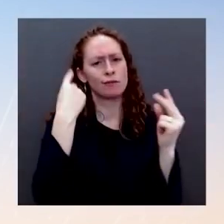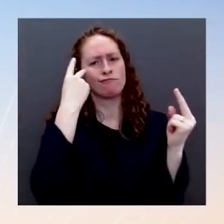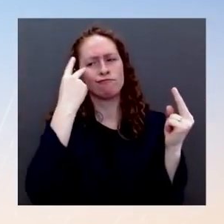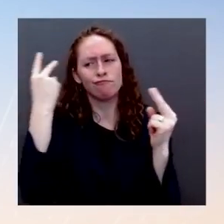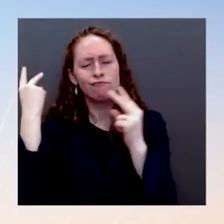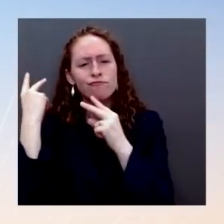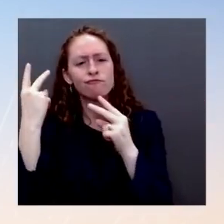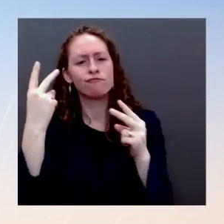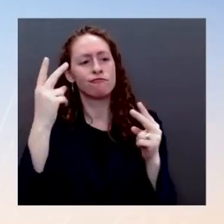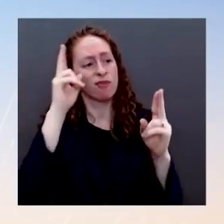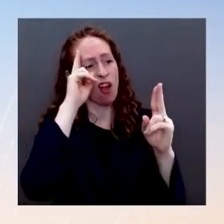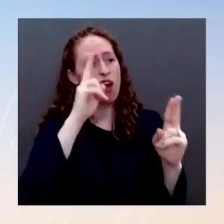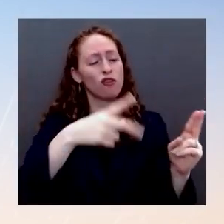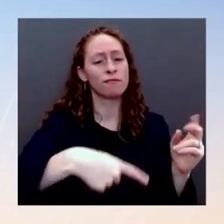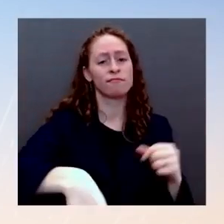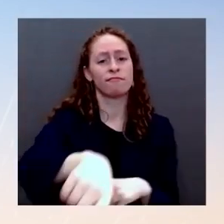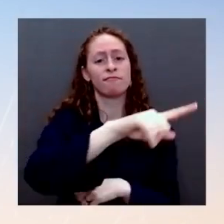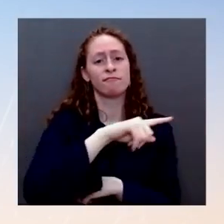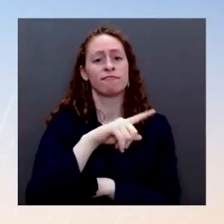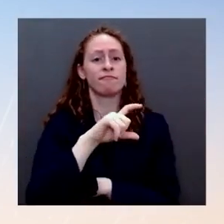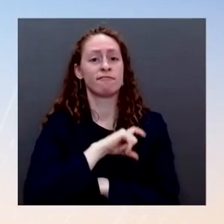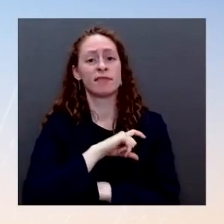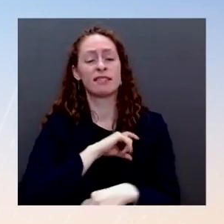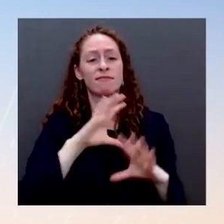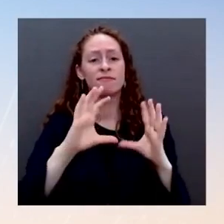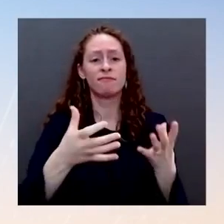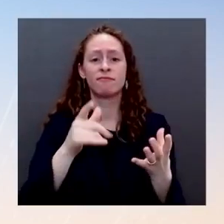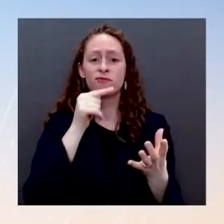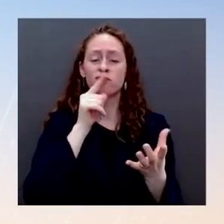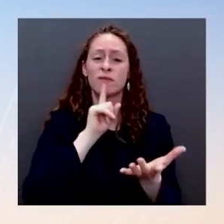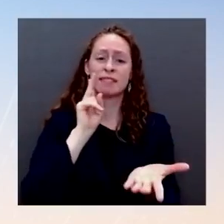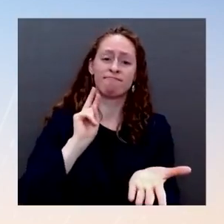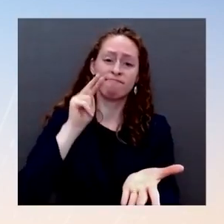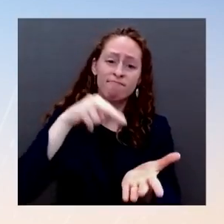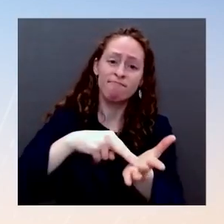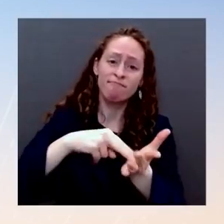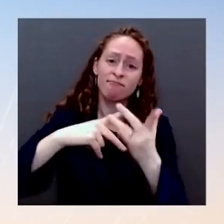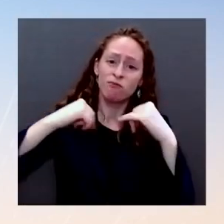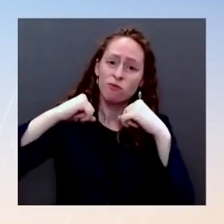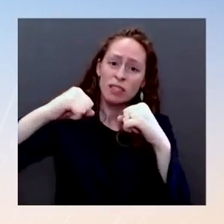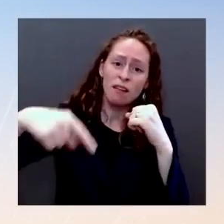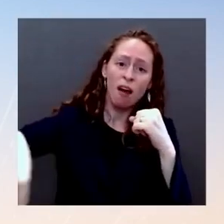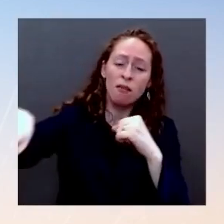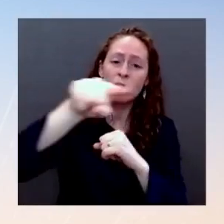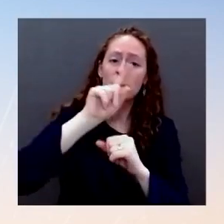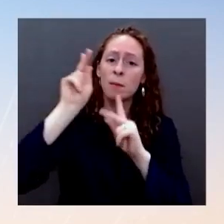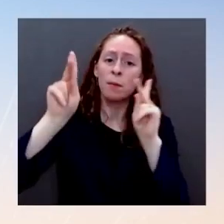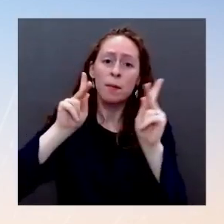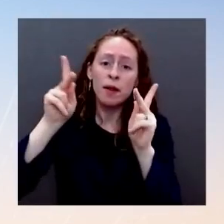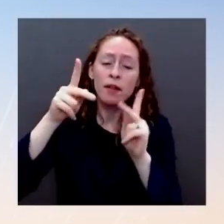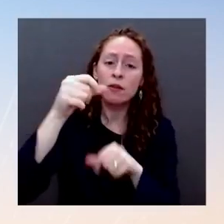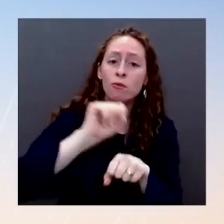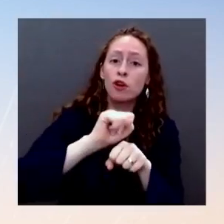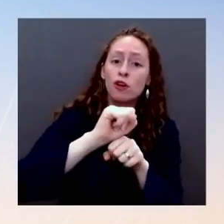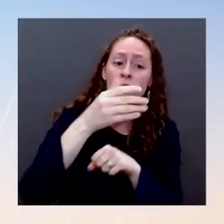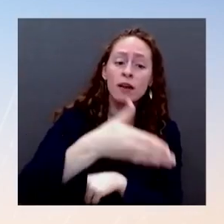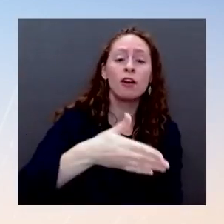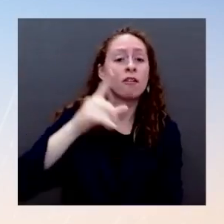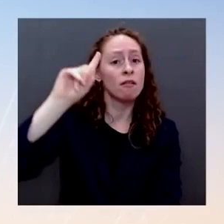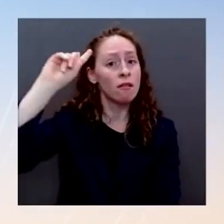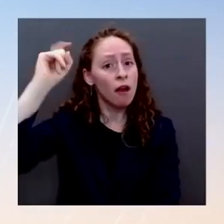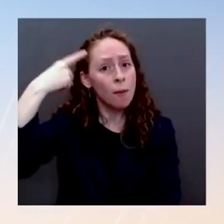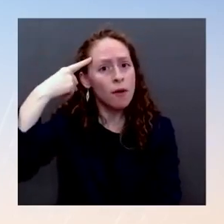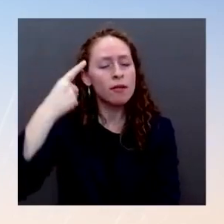protect the Capitol and the lives of the people who were there. Because of their efforts, our democracy withstood an attack from a mob, and the will of the more